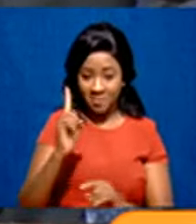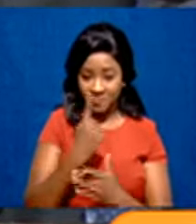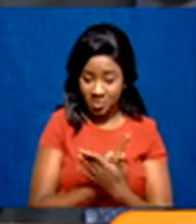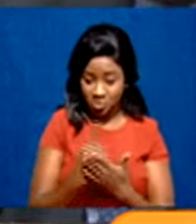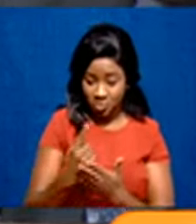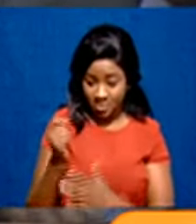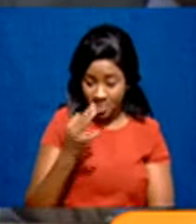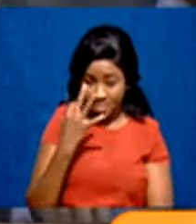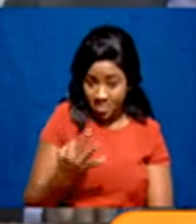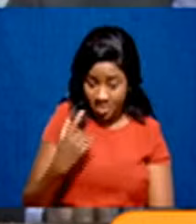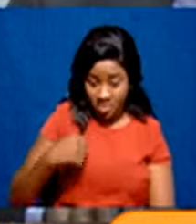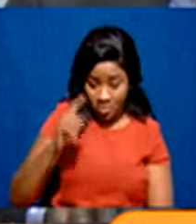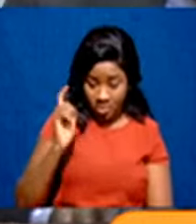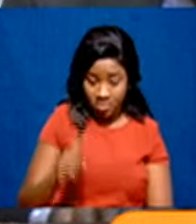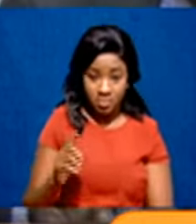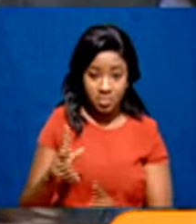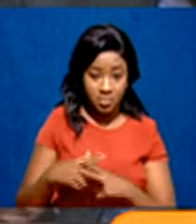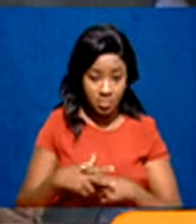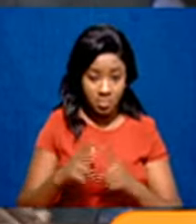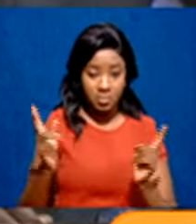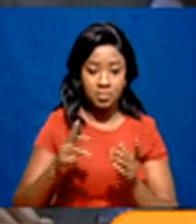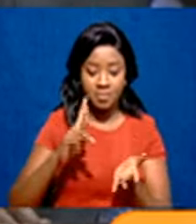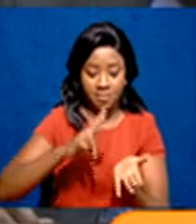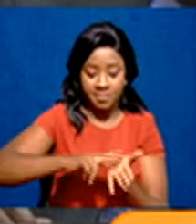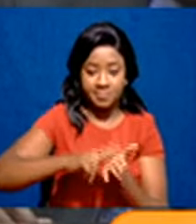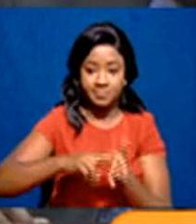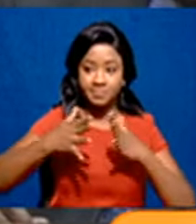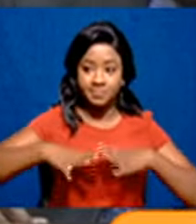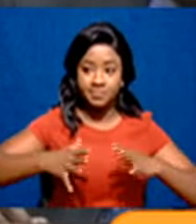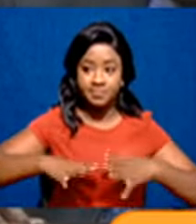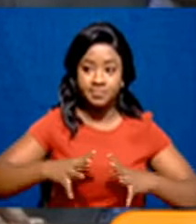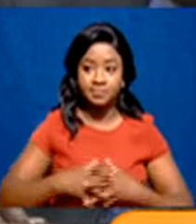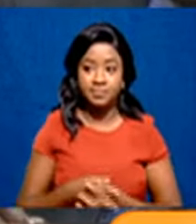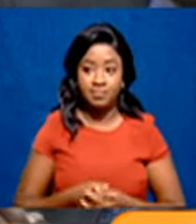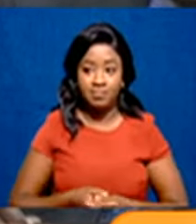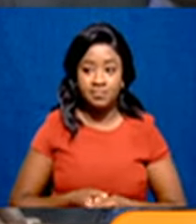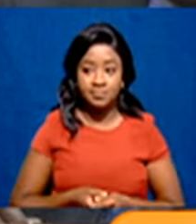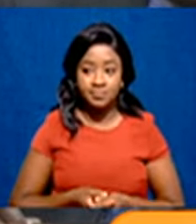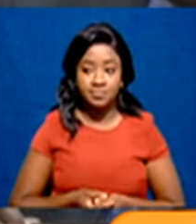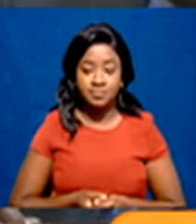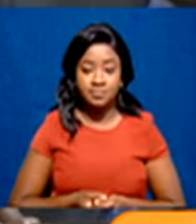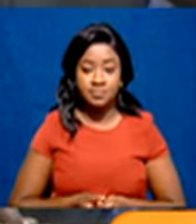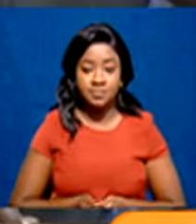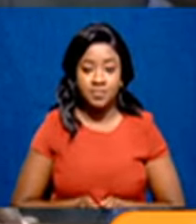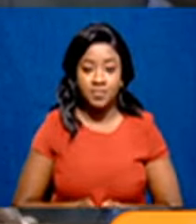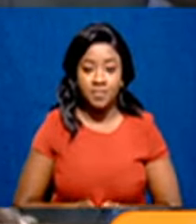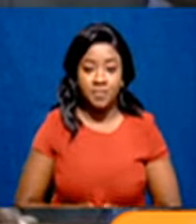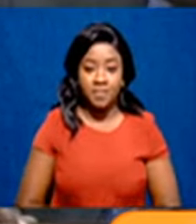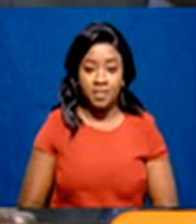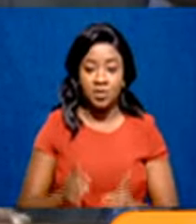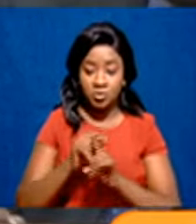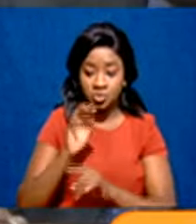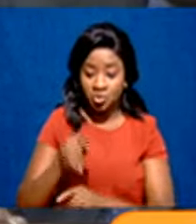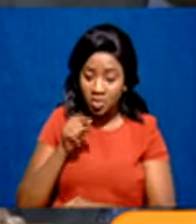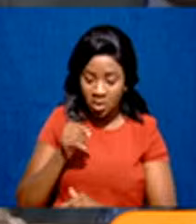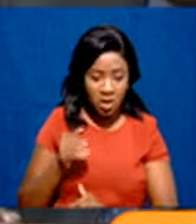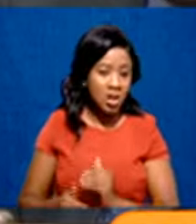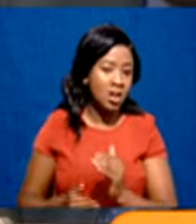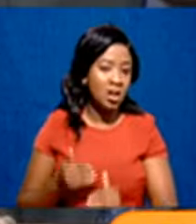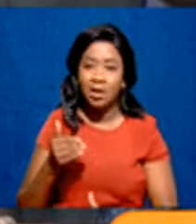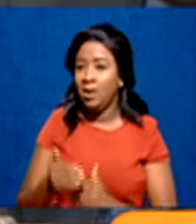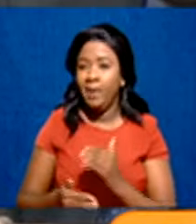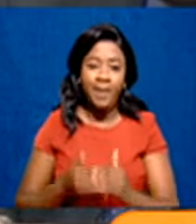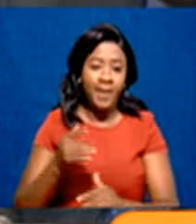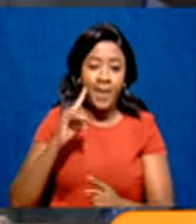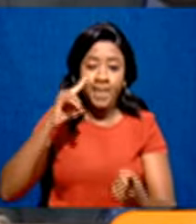March, we have to begin registration. From our regulations, from the Act, this will go on